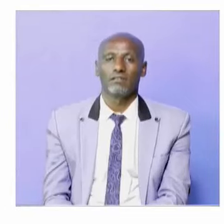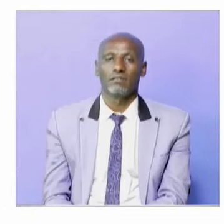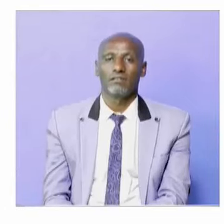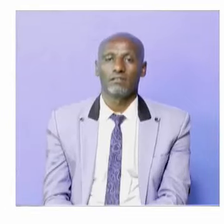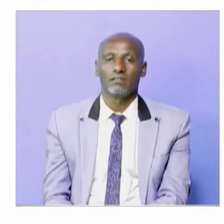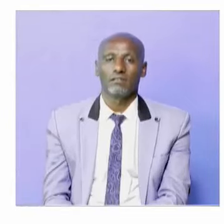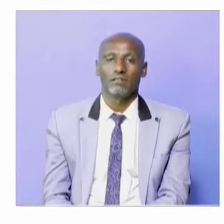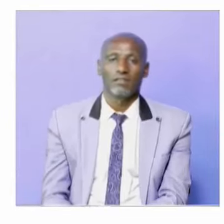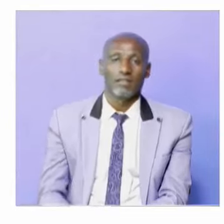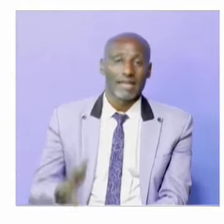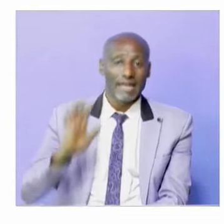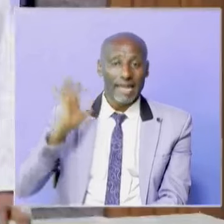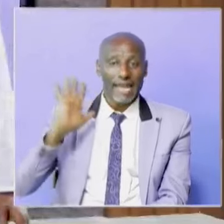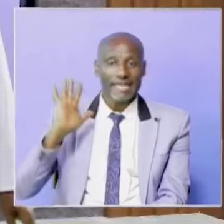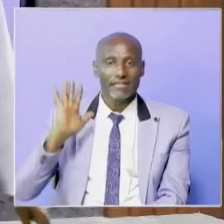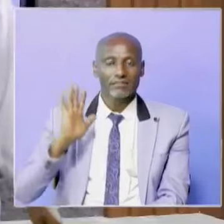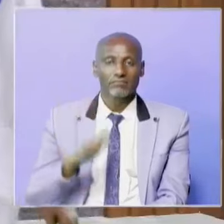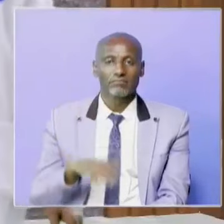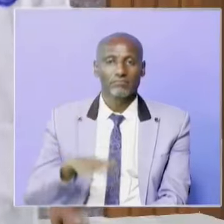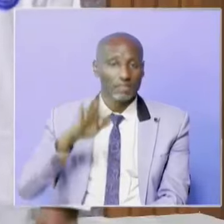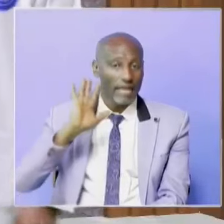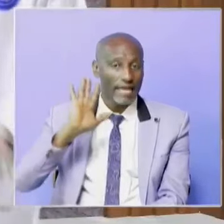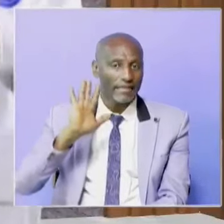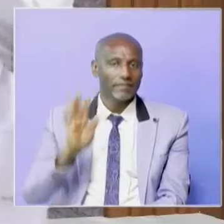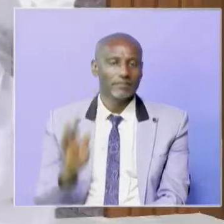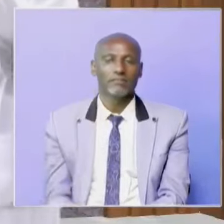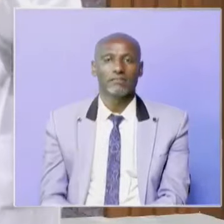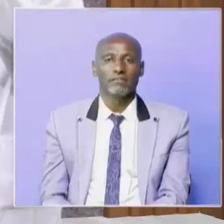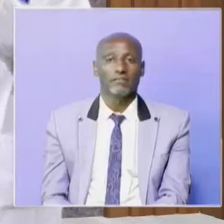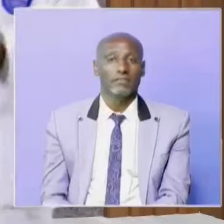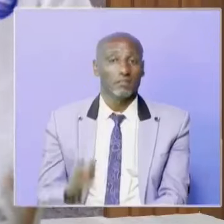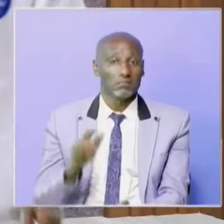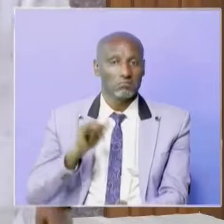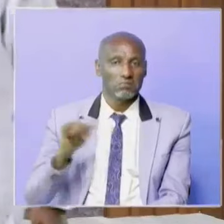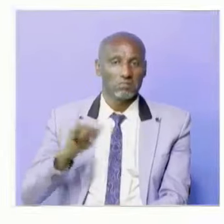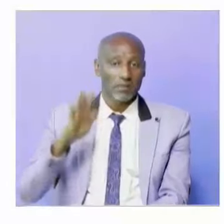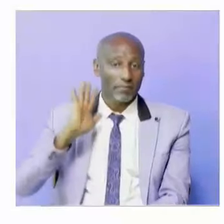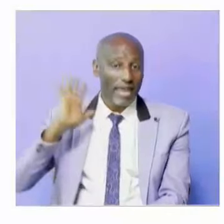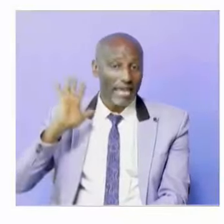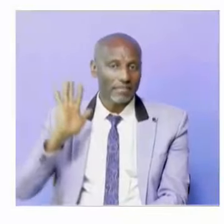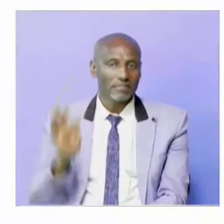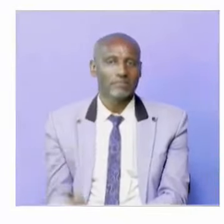What about hey? Hey, you have to say also what? Hey.